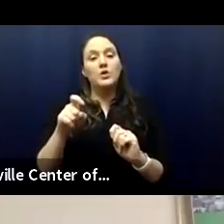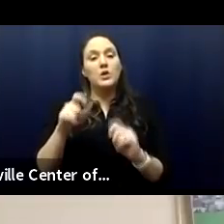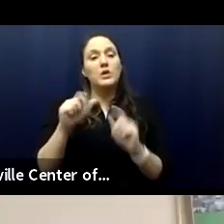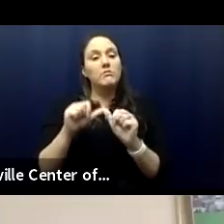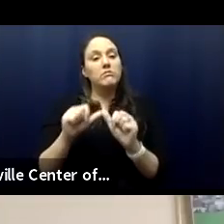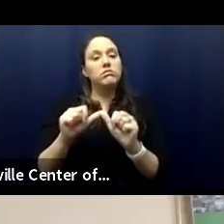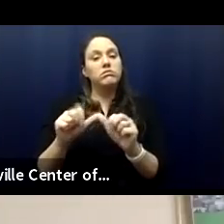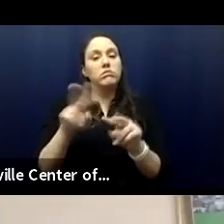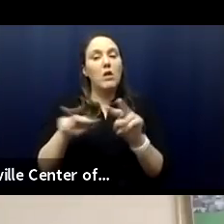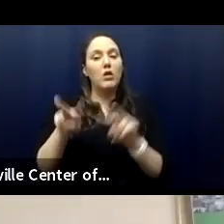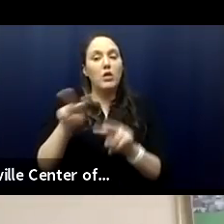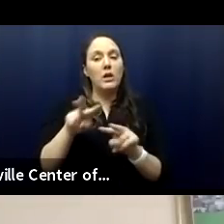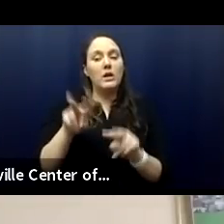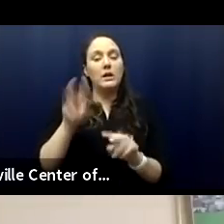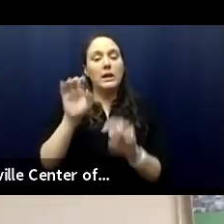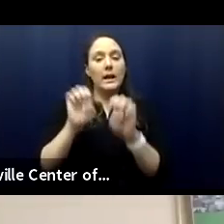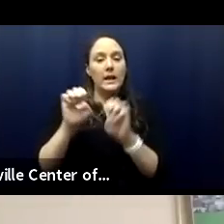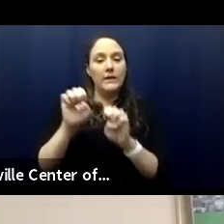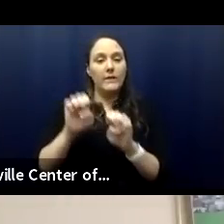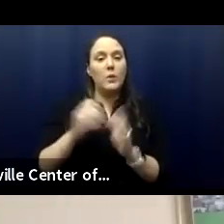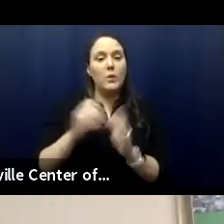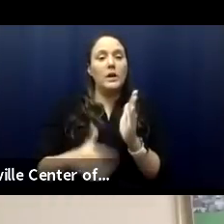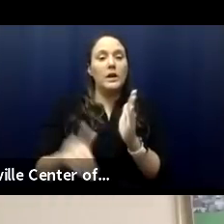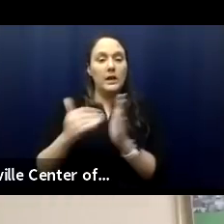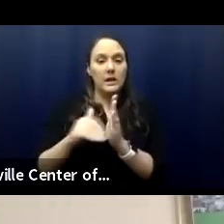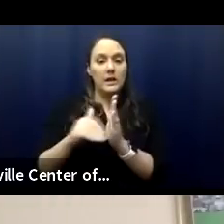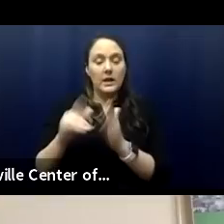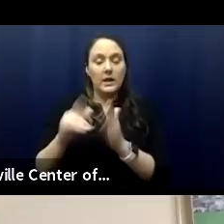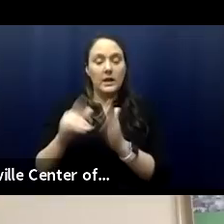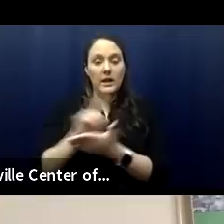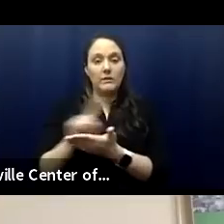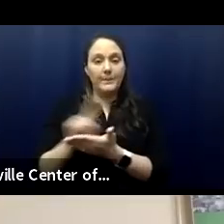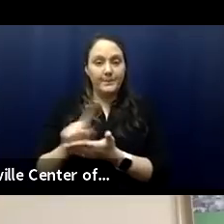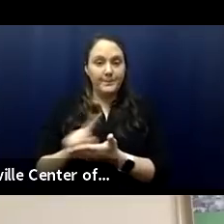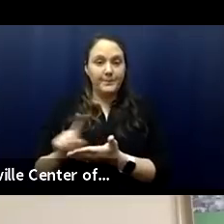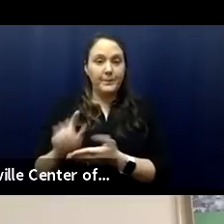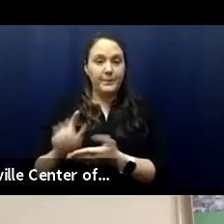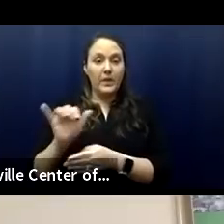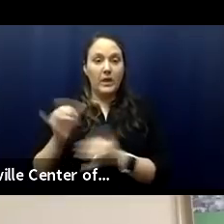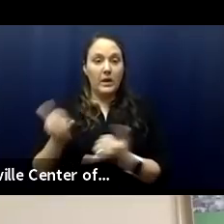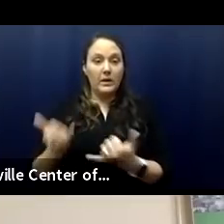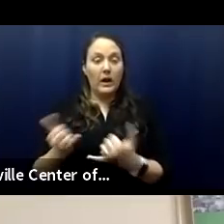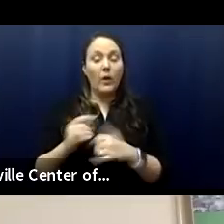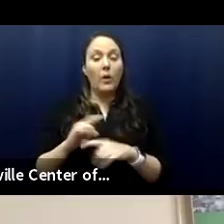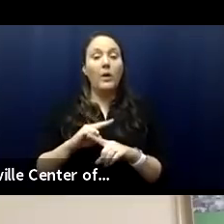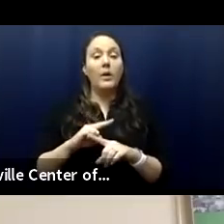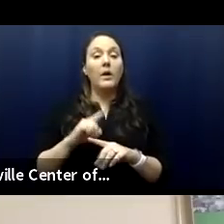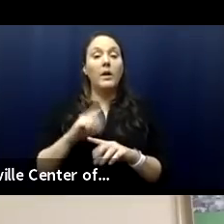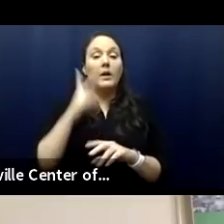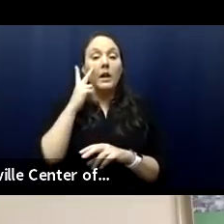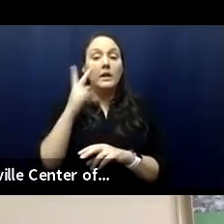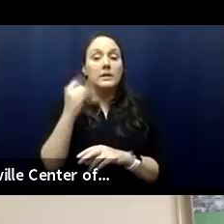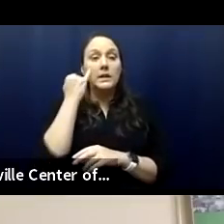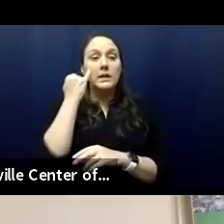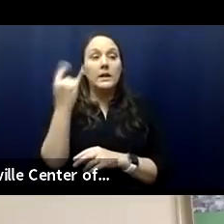a regular basis, as we are doing every week right now, and seeing if, something needs to change.